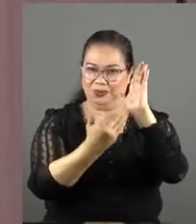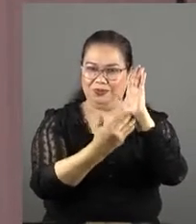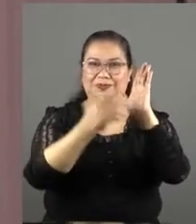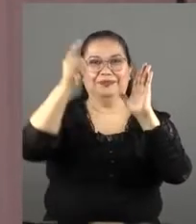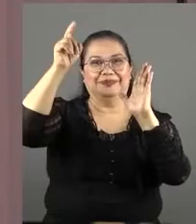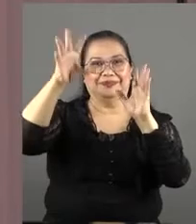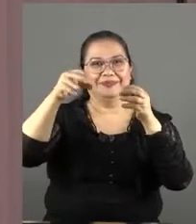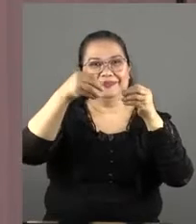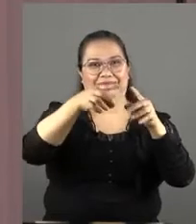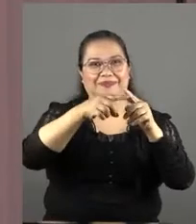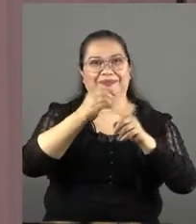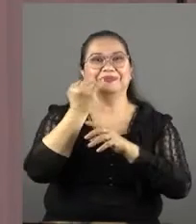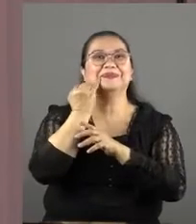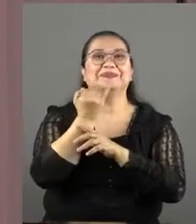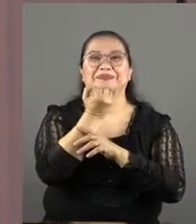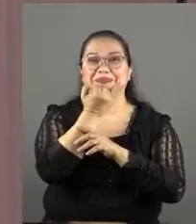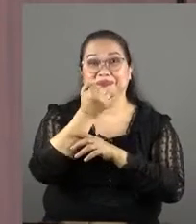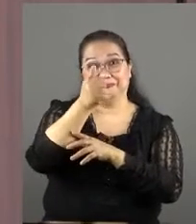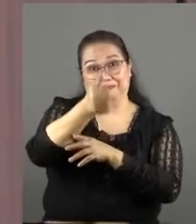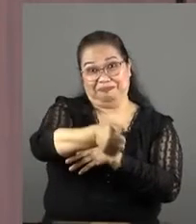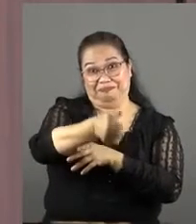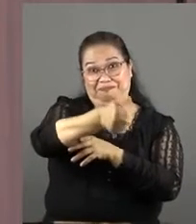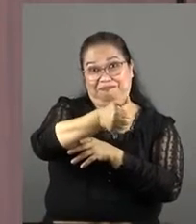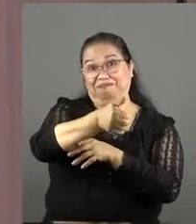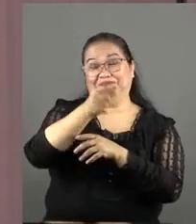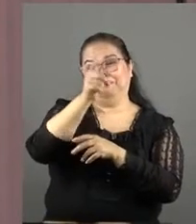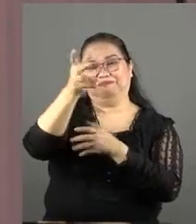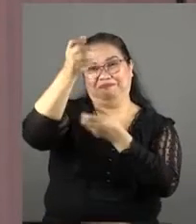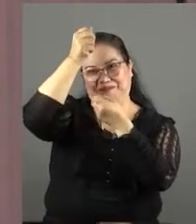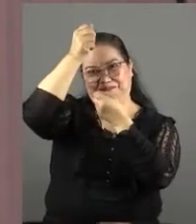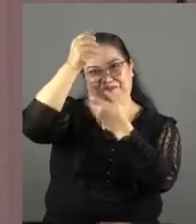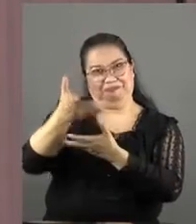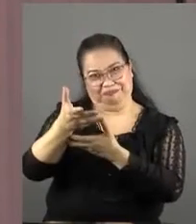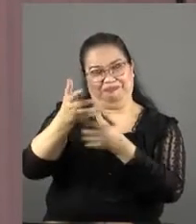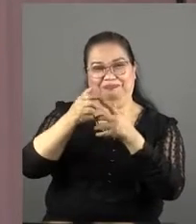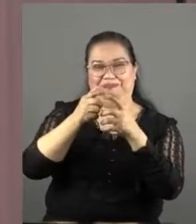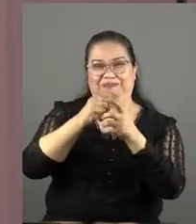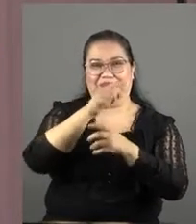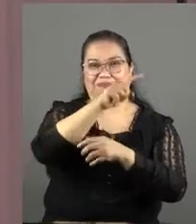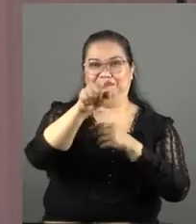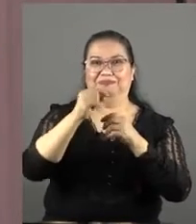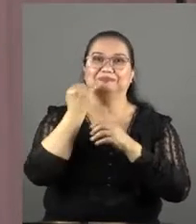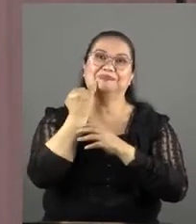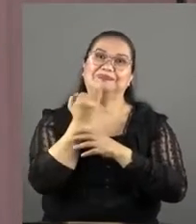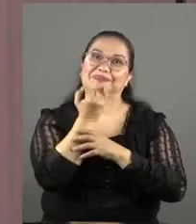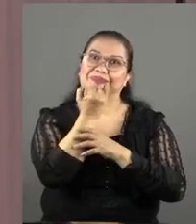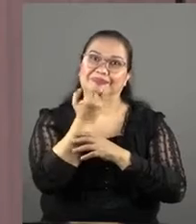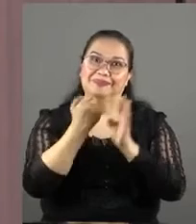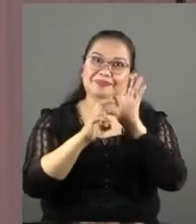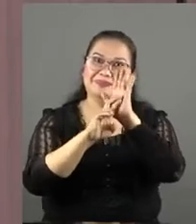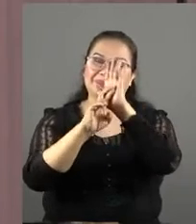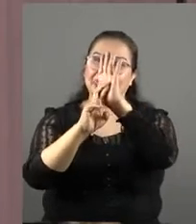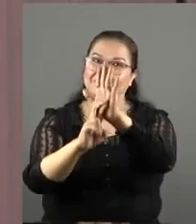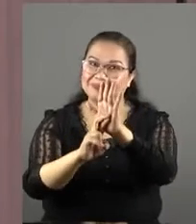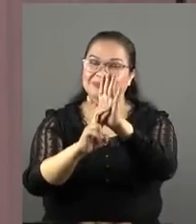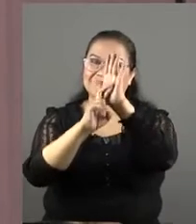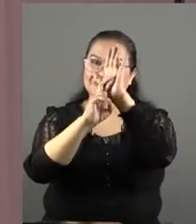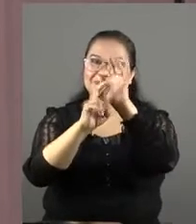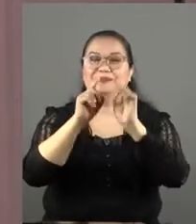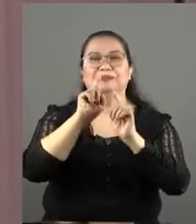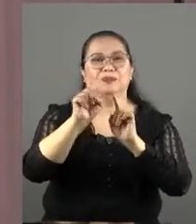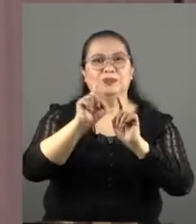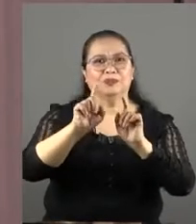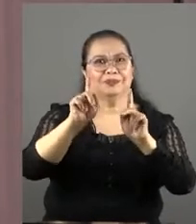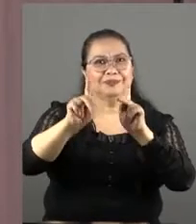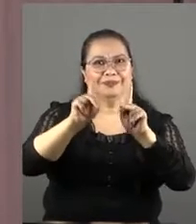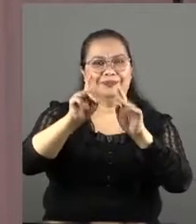to the Israelites. As a representative people, the Israelites were supposed to represent what a